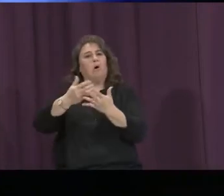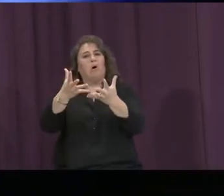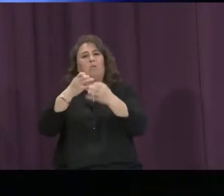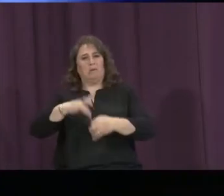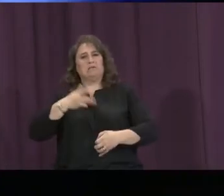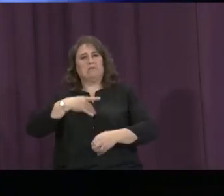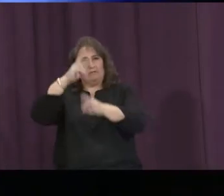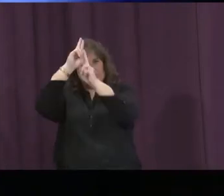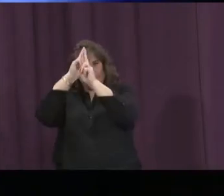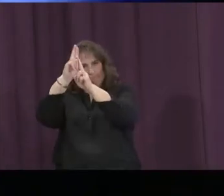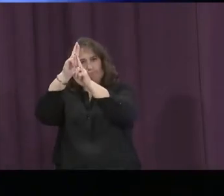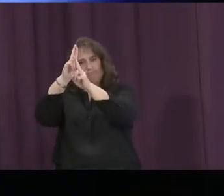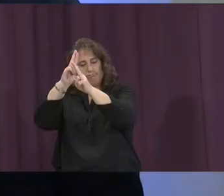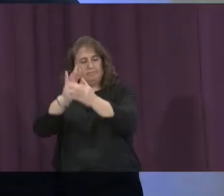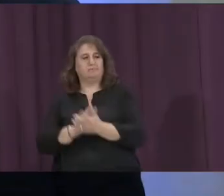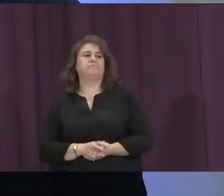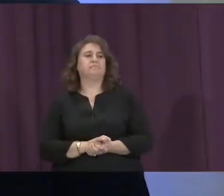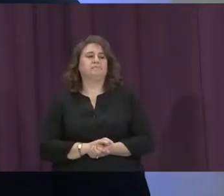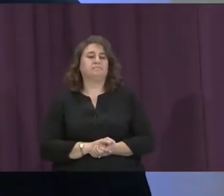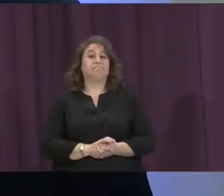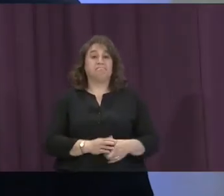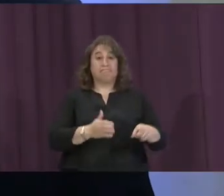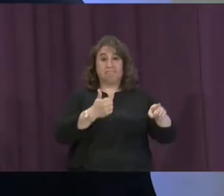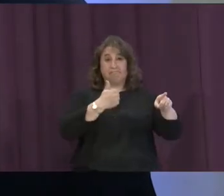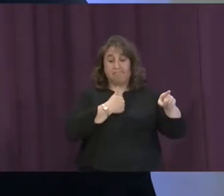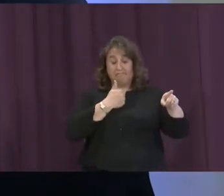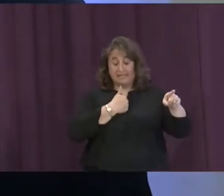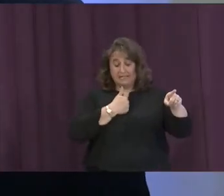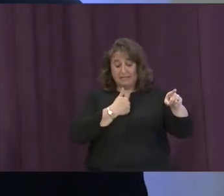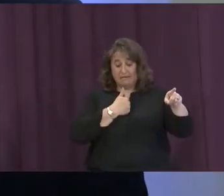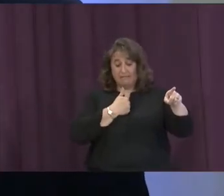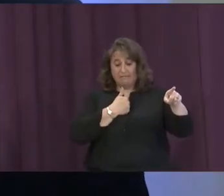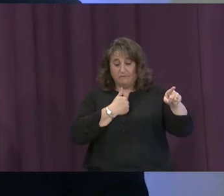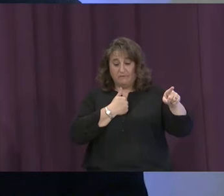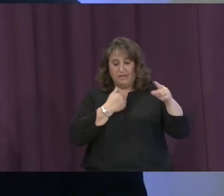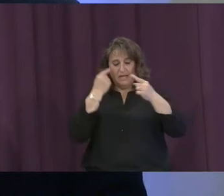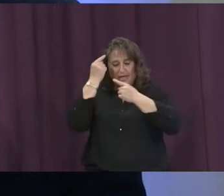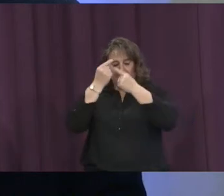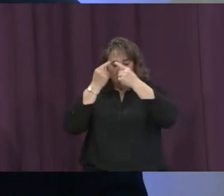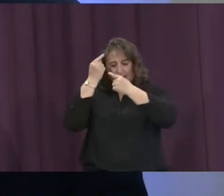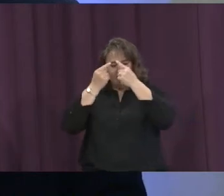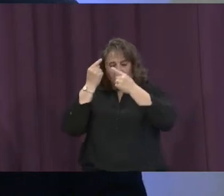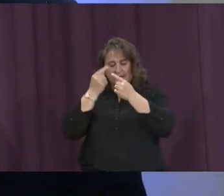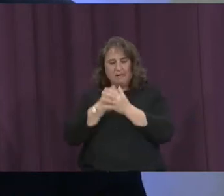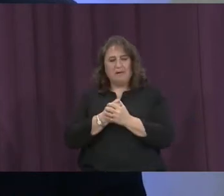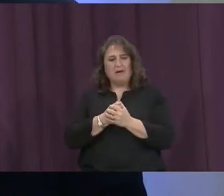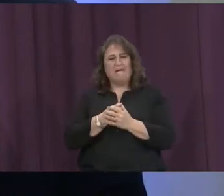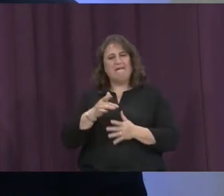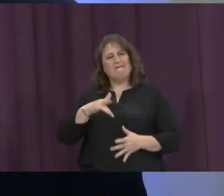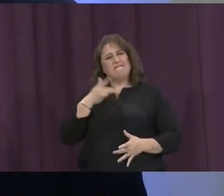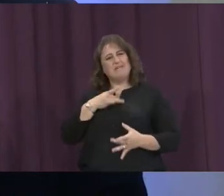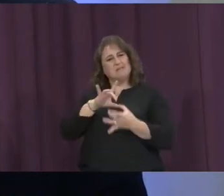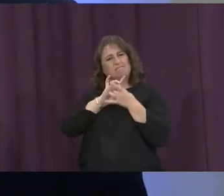Absolutely. And when I think about that, Trent, I think about we all have a sense of belonging, whether that's